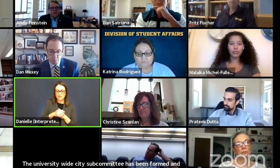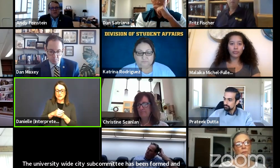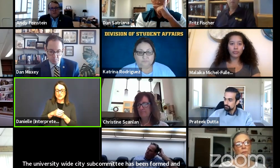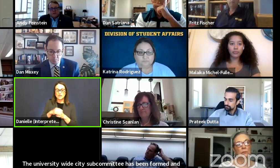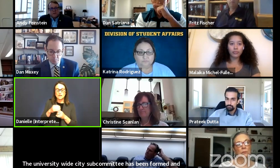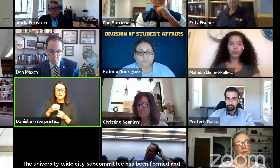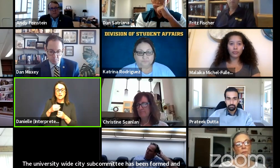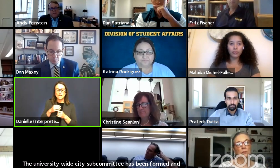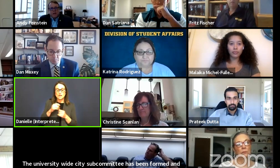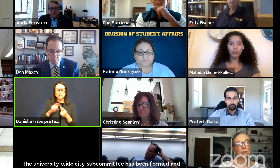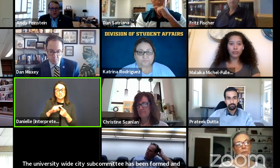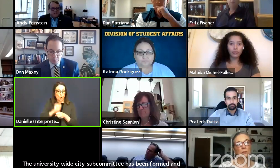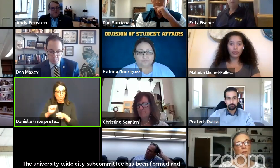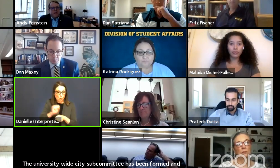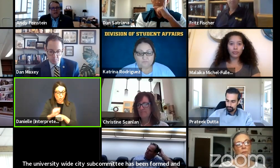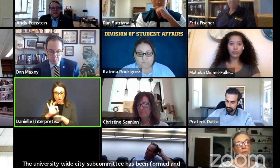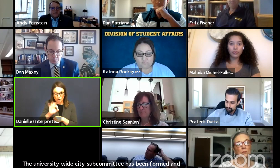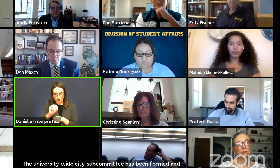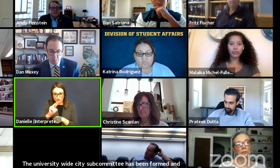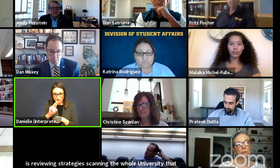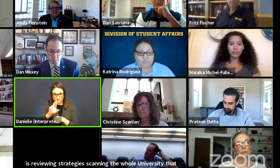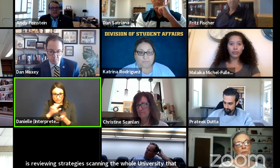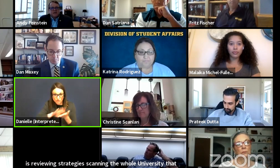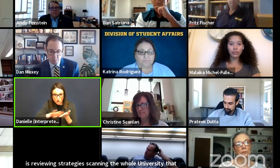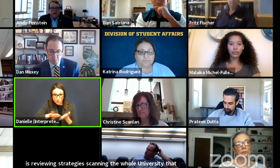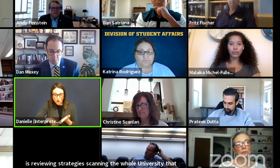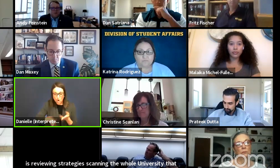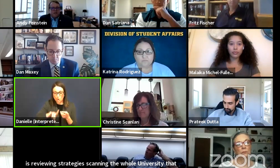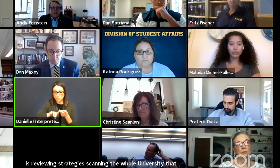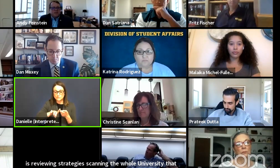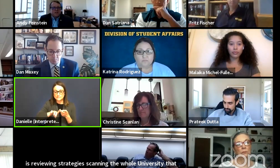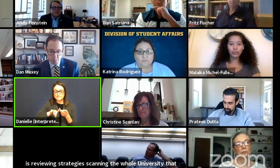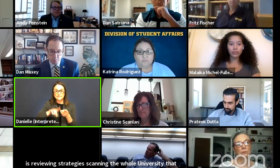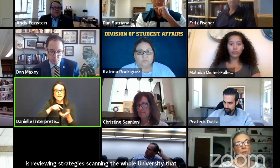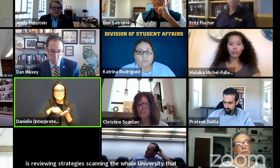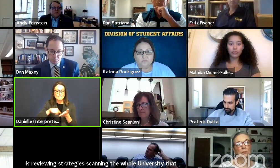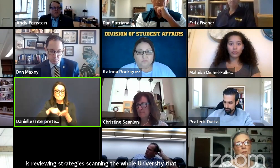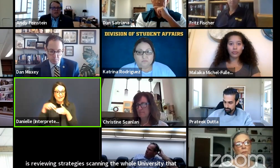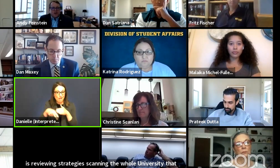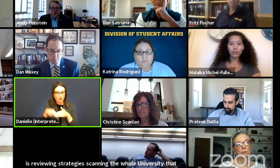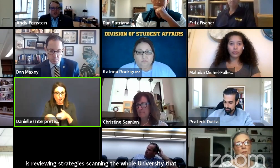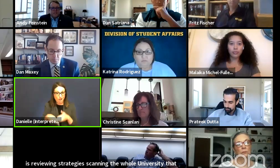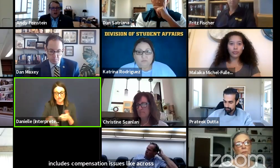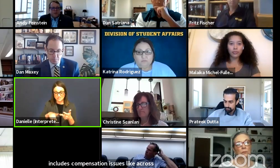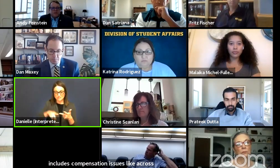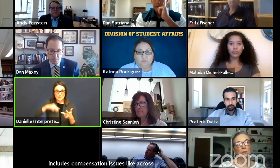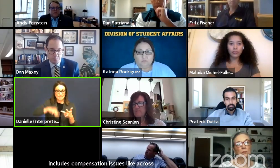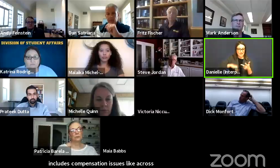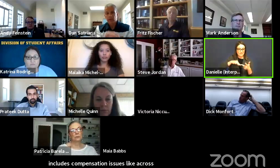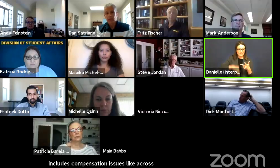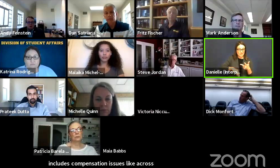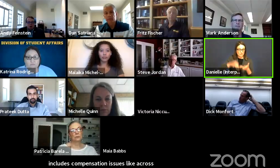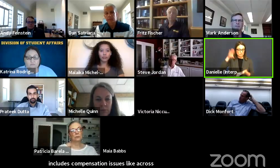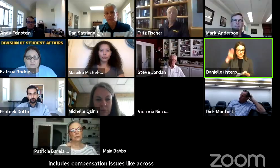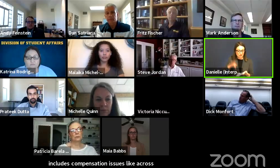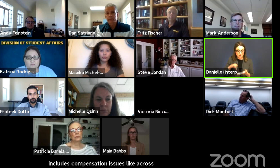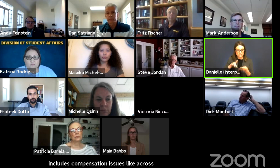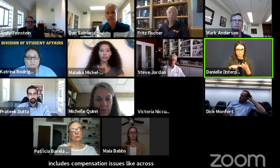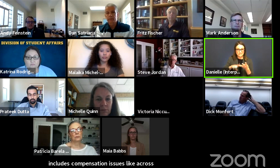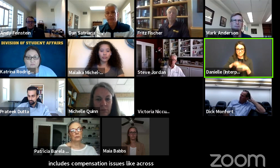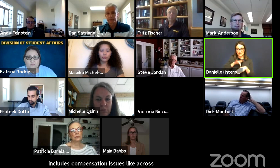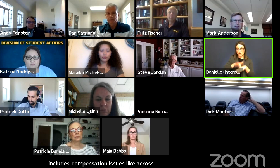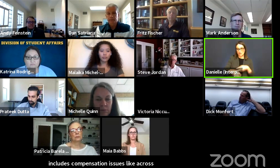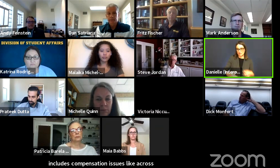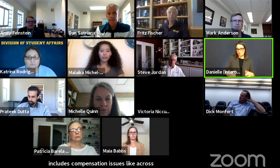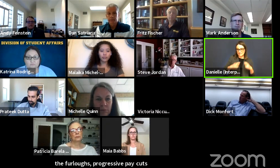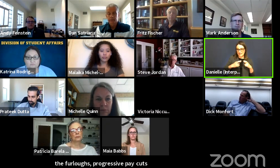across-the-board furloughs, progressive pay cuts, benefit reductions, and early retirement. Also